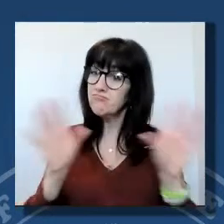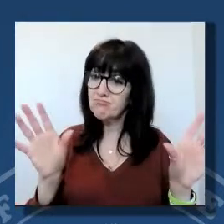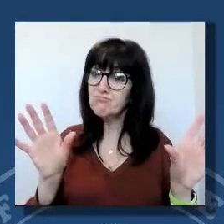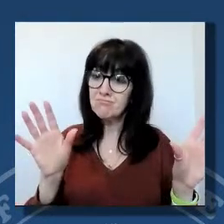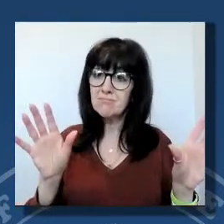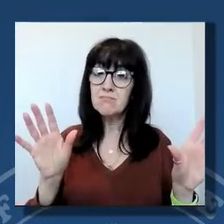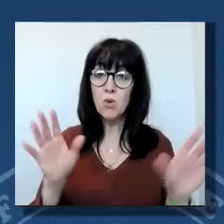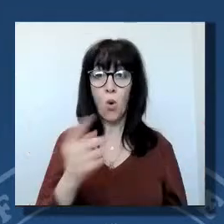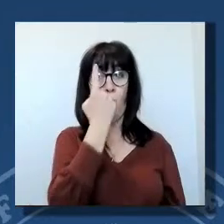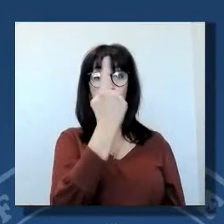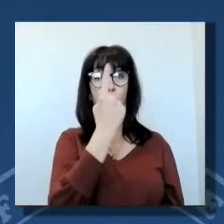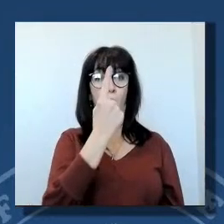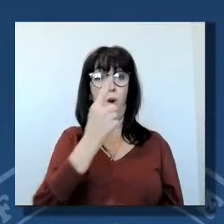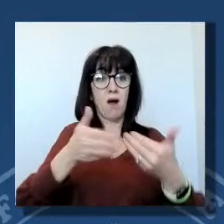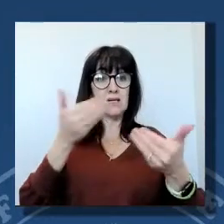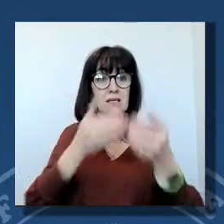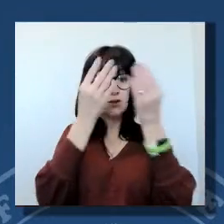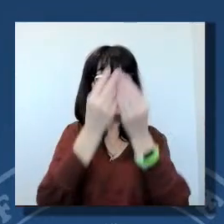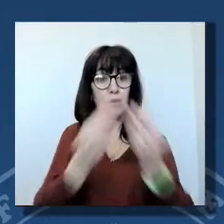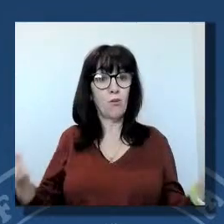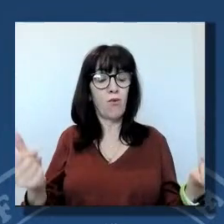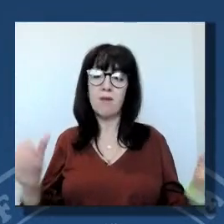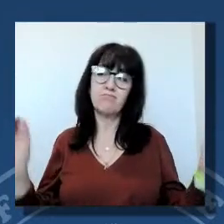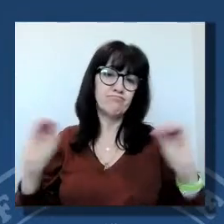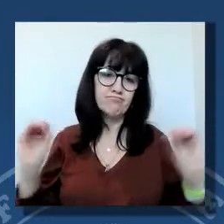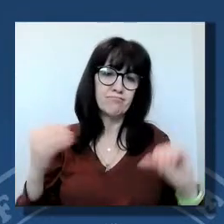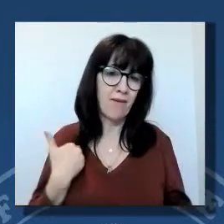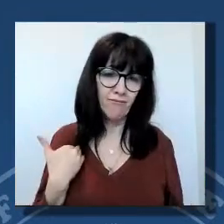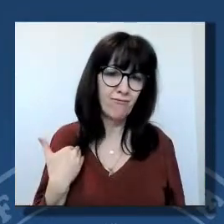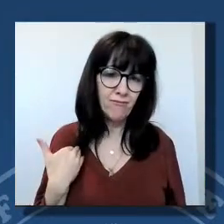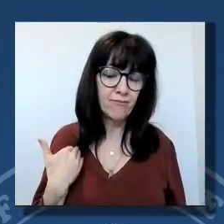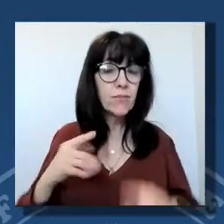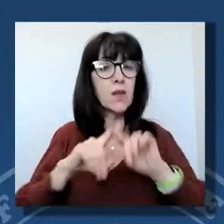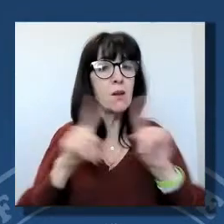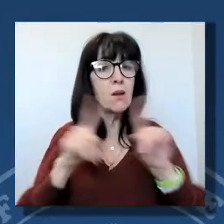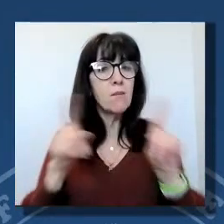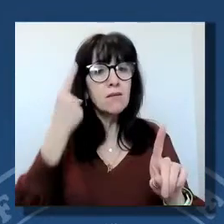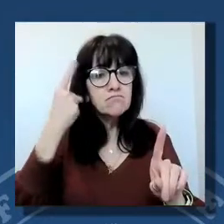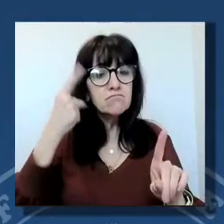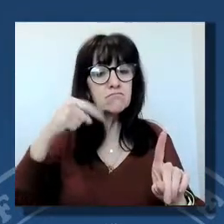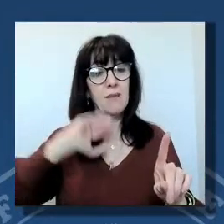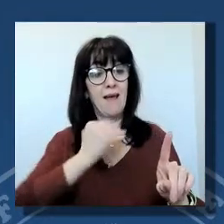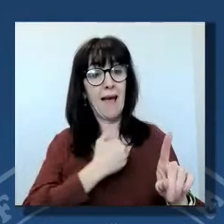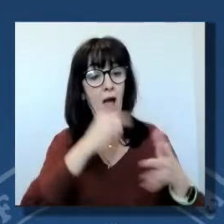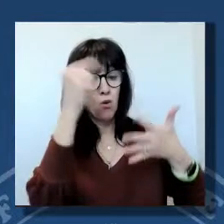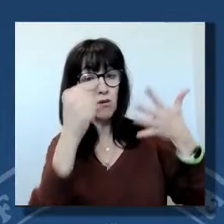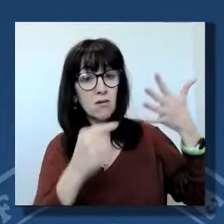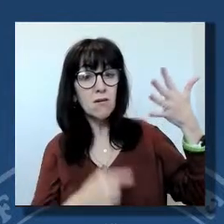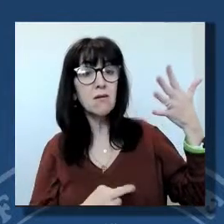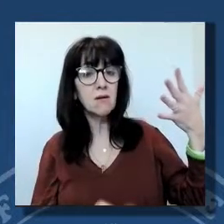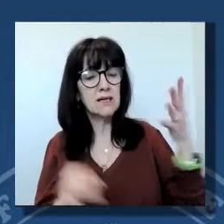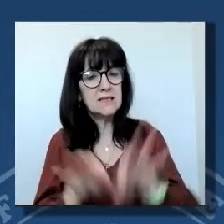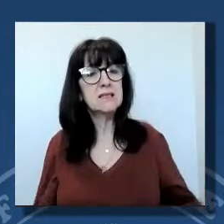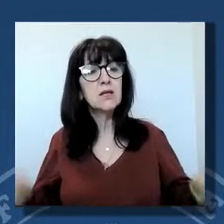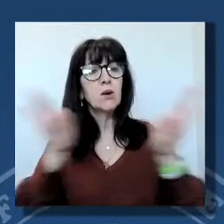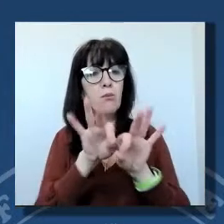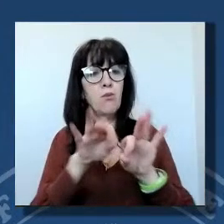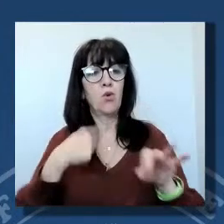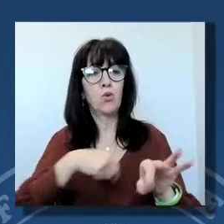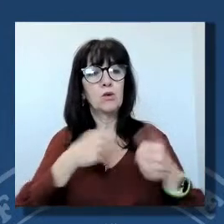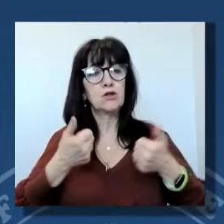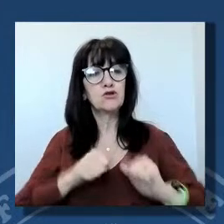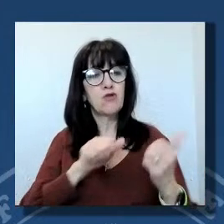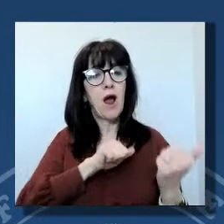solution, and that's why this package is so important, because we're addressing it at every level. No DelDOT